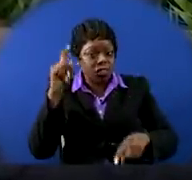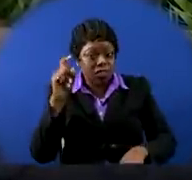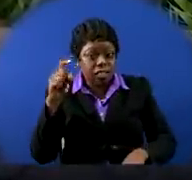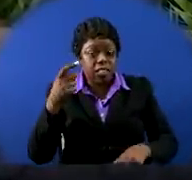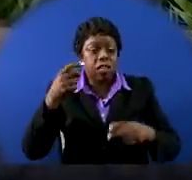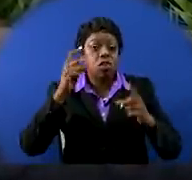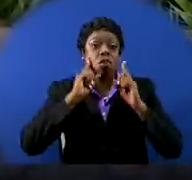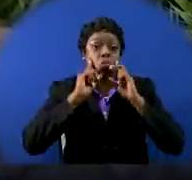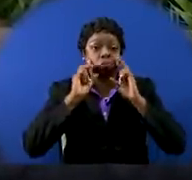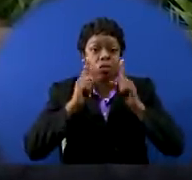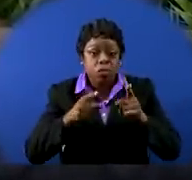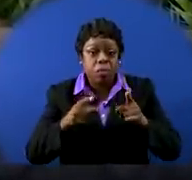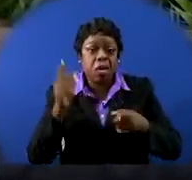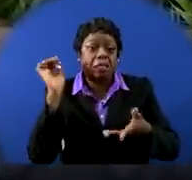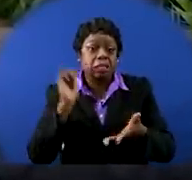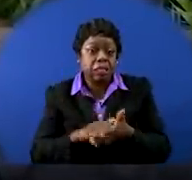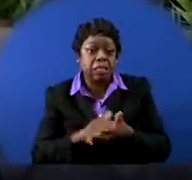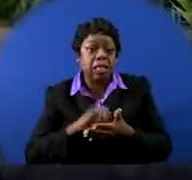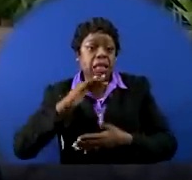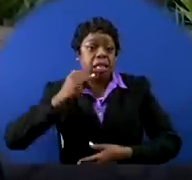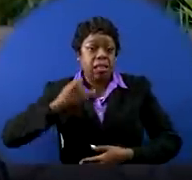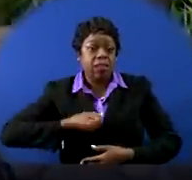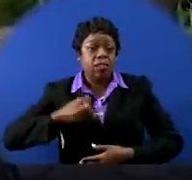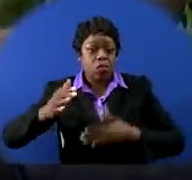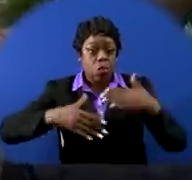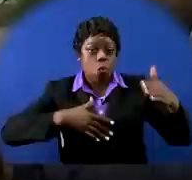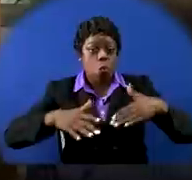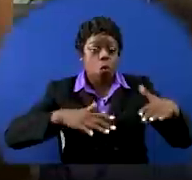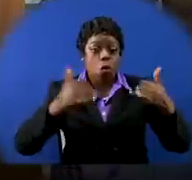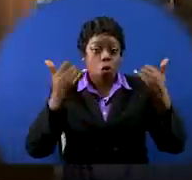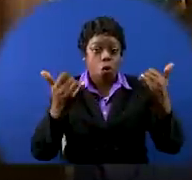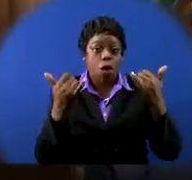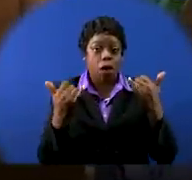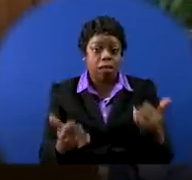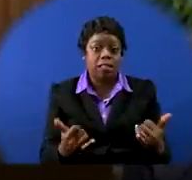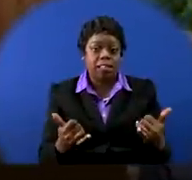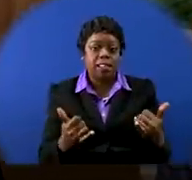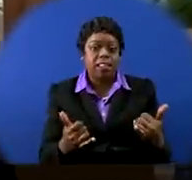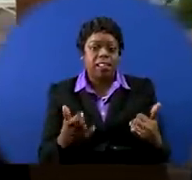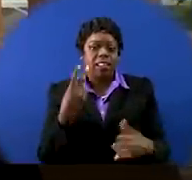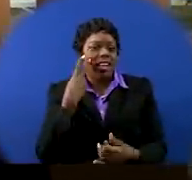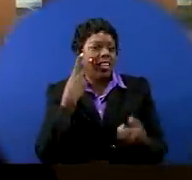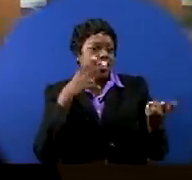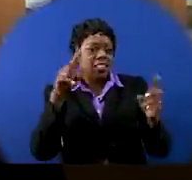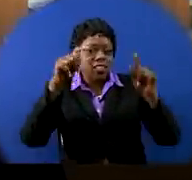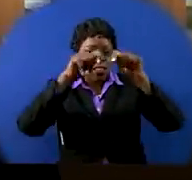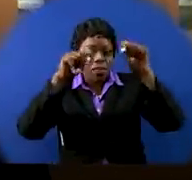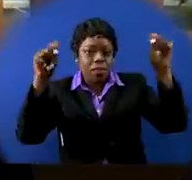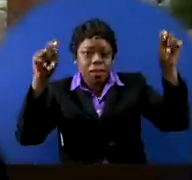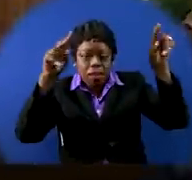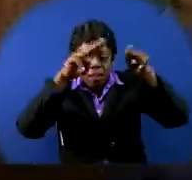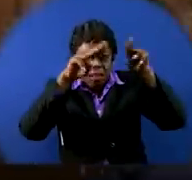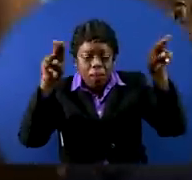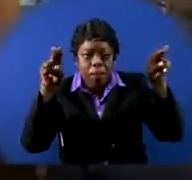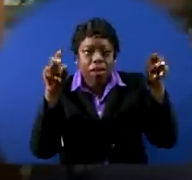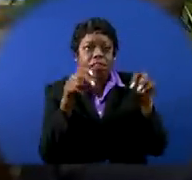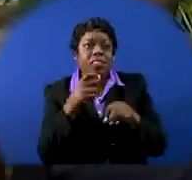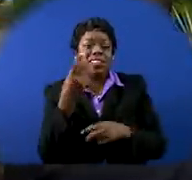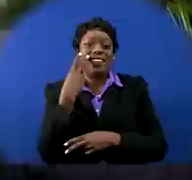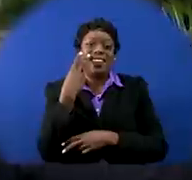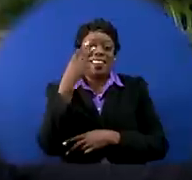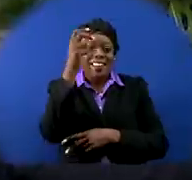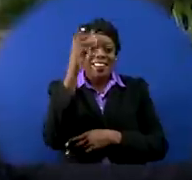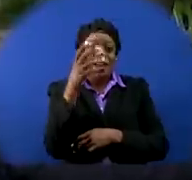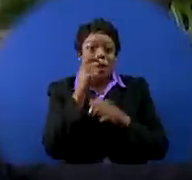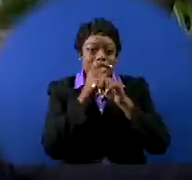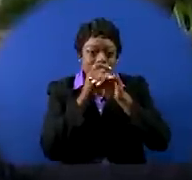invitation, I need you to walk down right now. Come on, right now. This is your opportunity to make your way. I see you coming to the balcony. God bless you, my dear friends. I praise